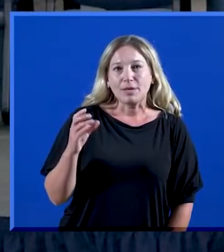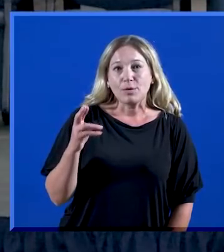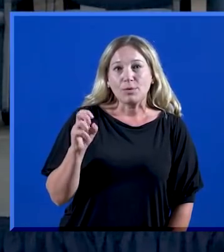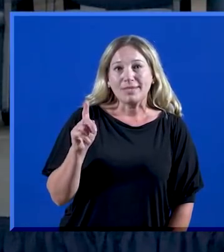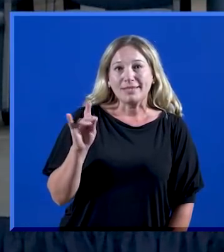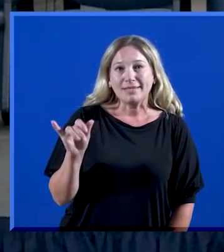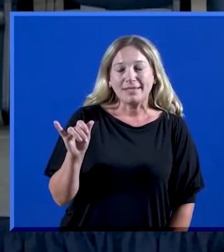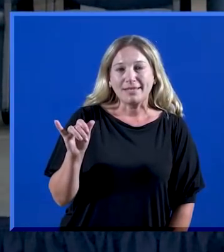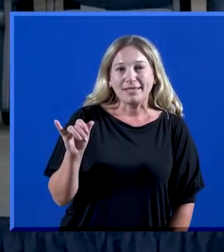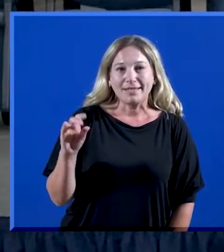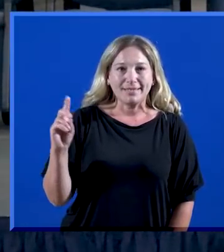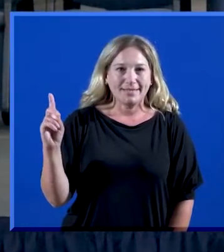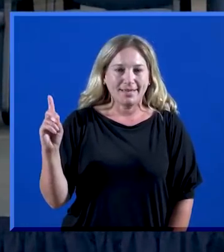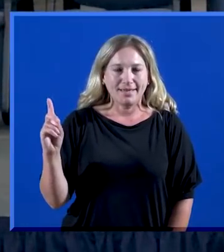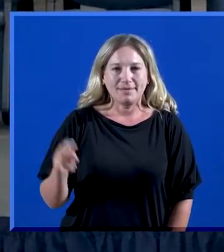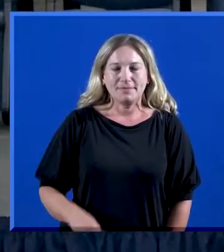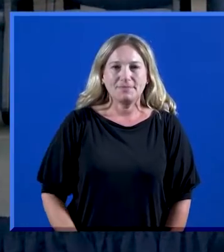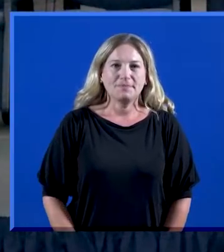Christy Dye.